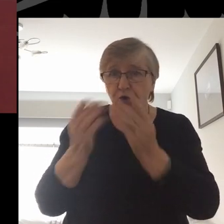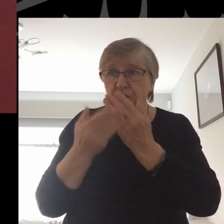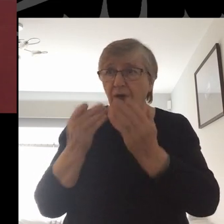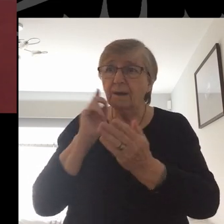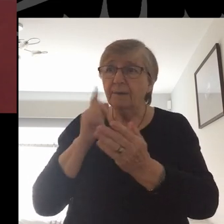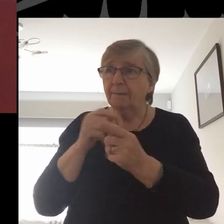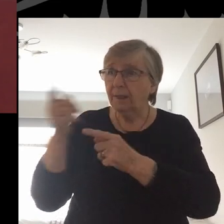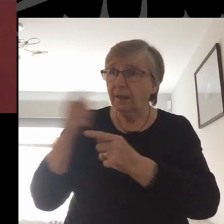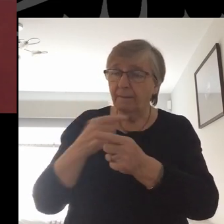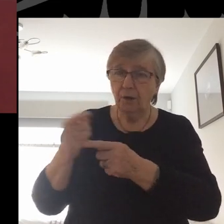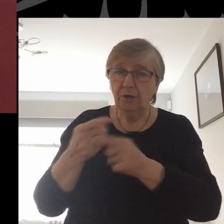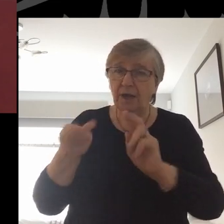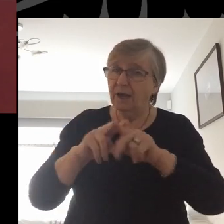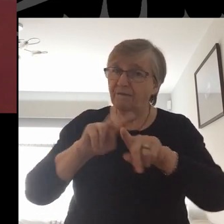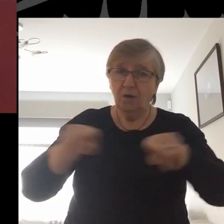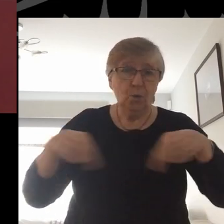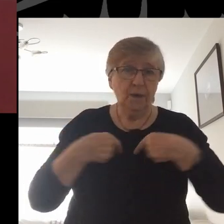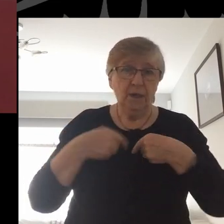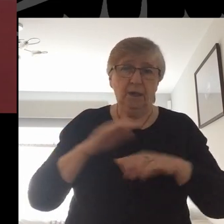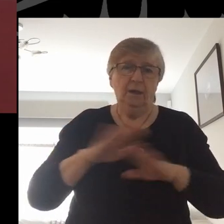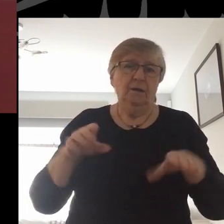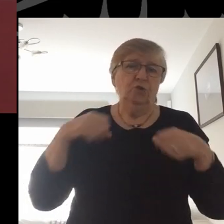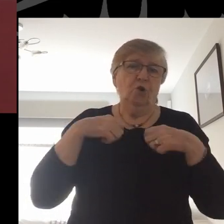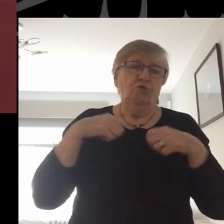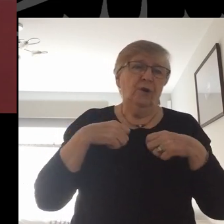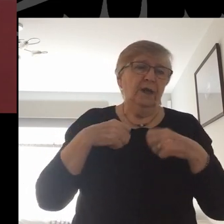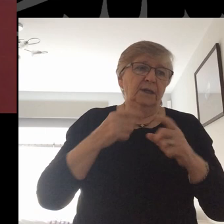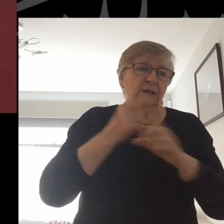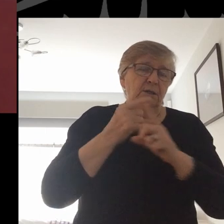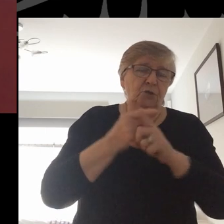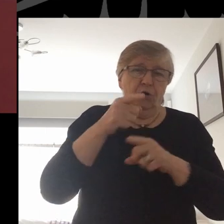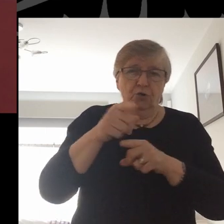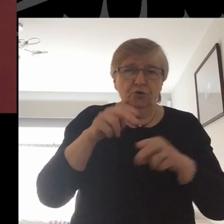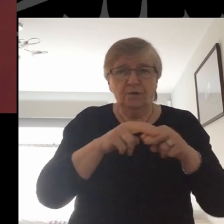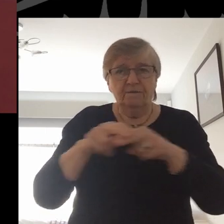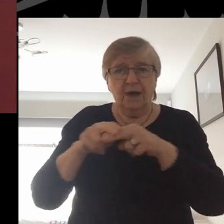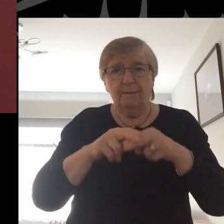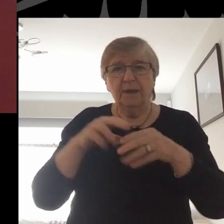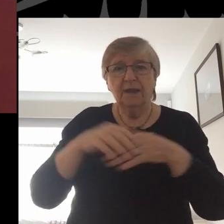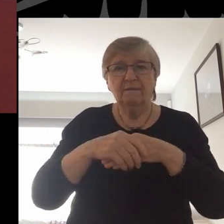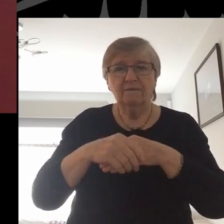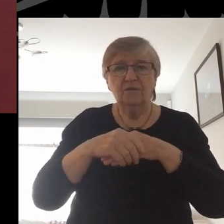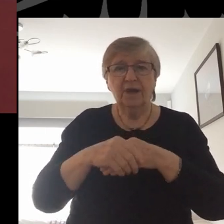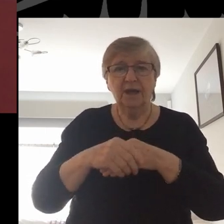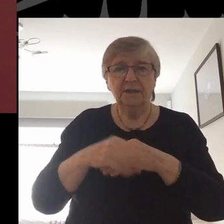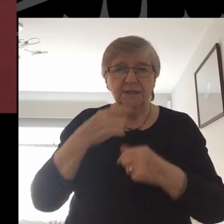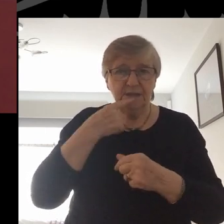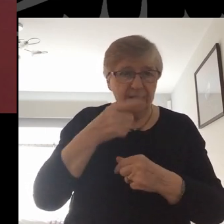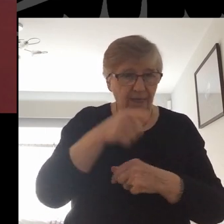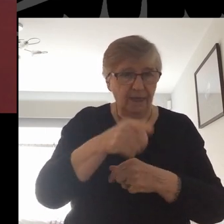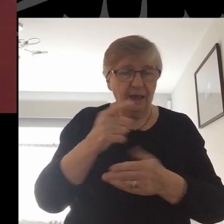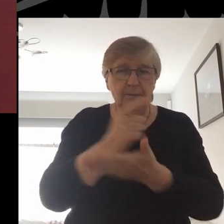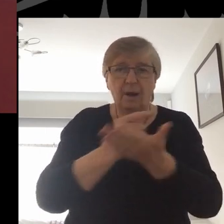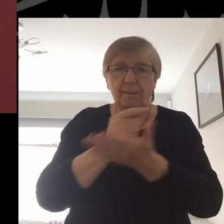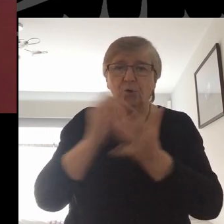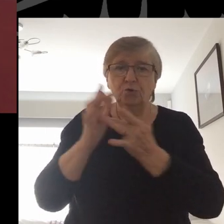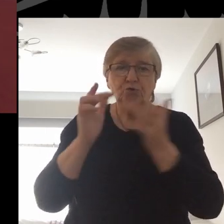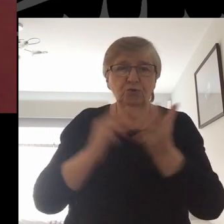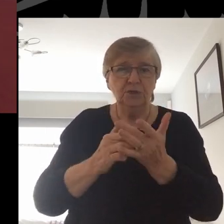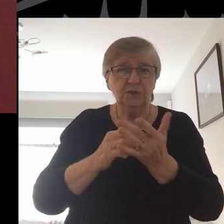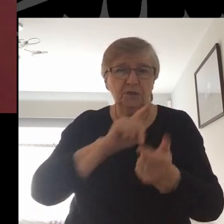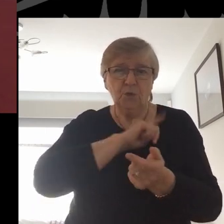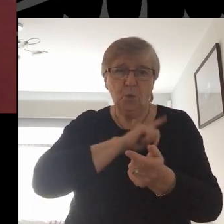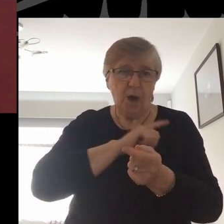If we're not prepared to speak to our family and friends about Jesus and say why he's worth following and explain